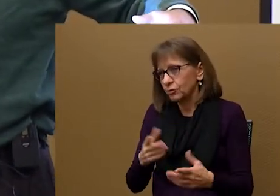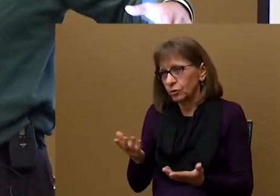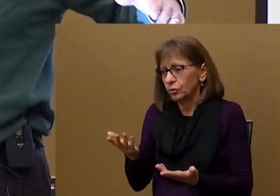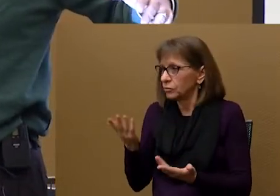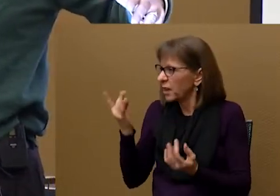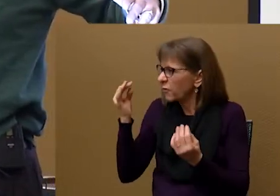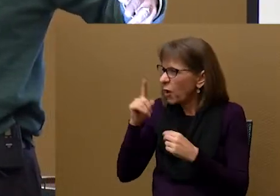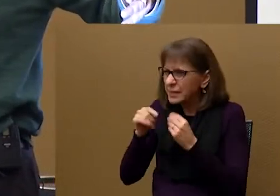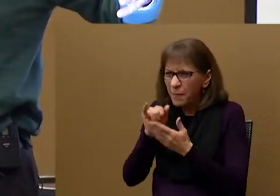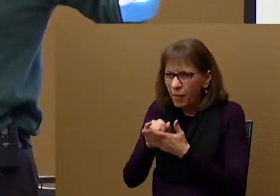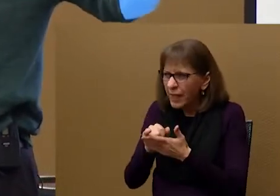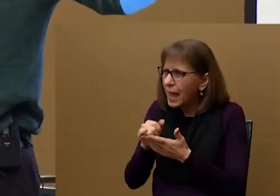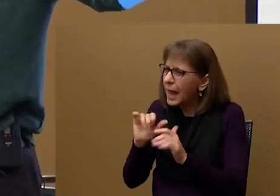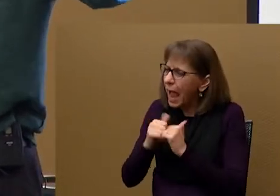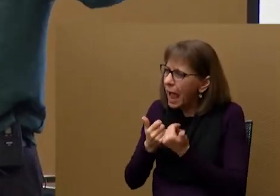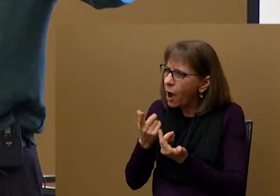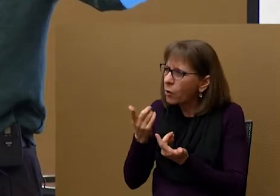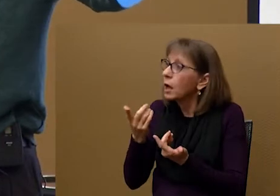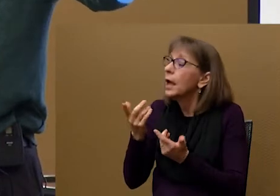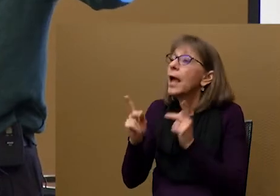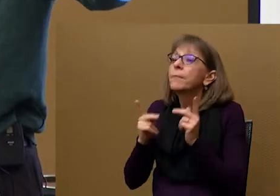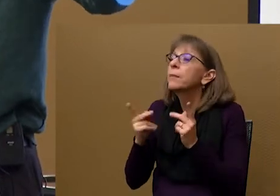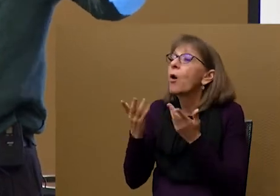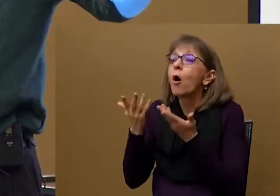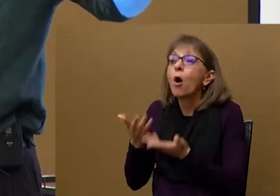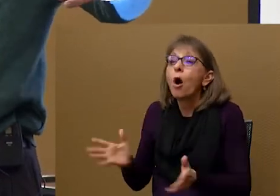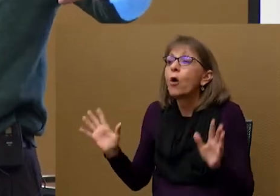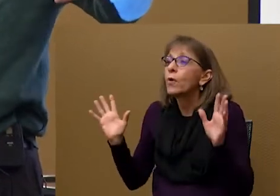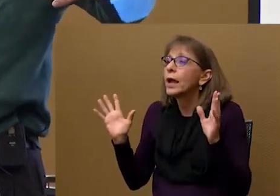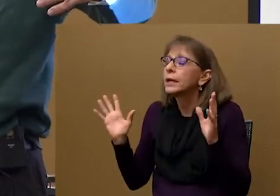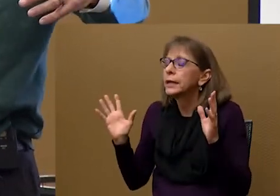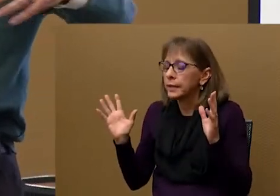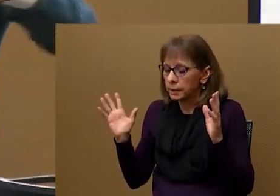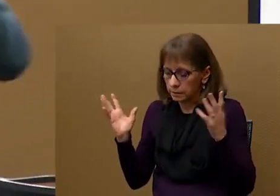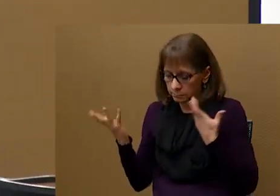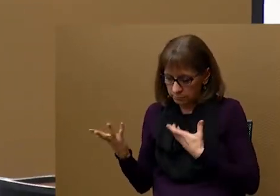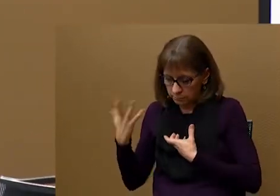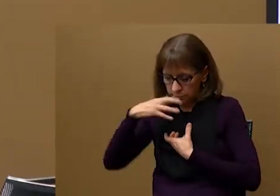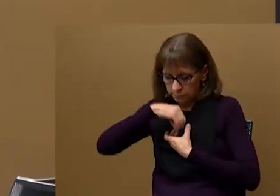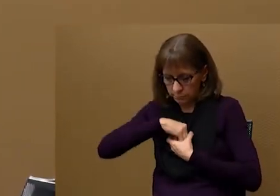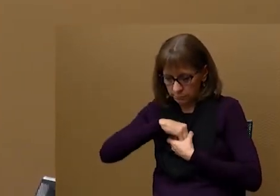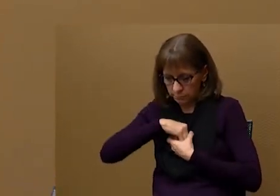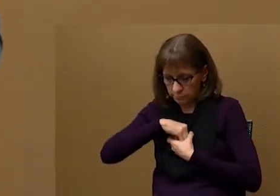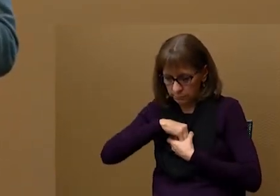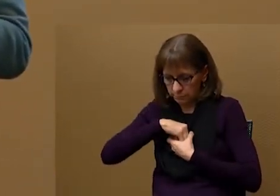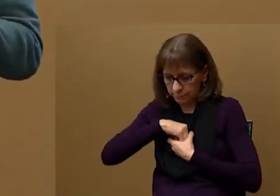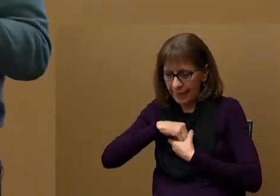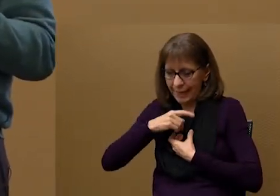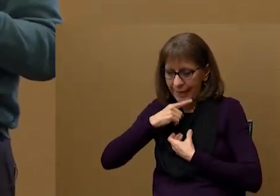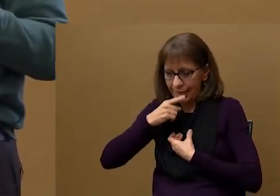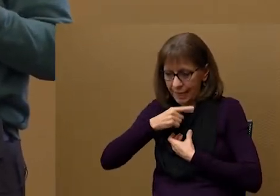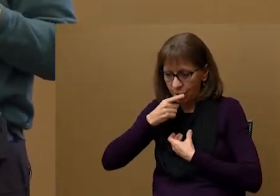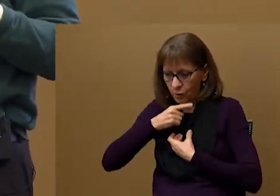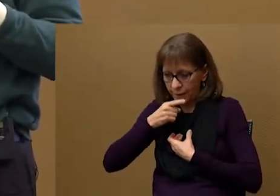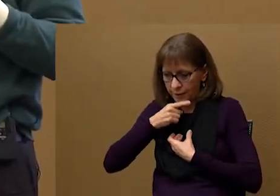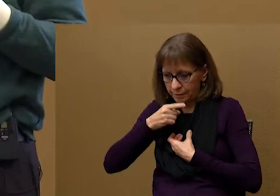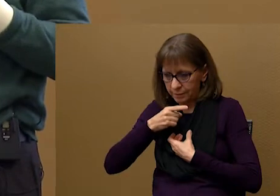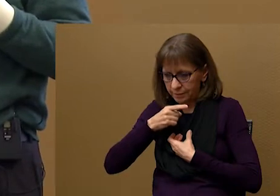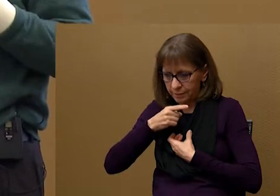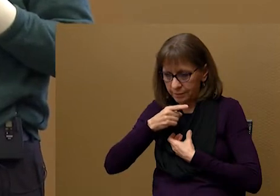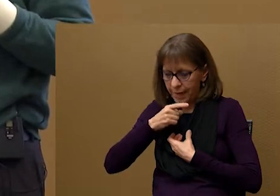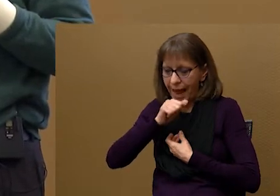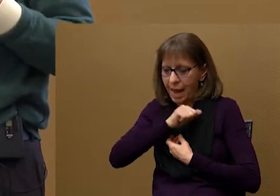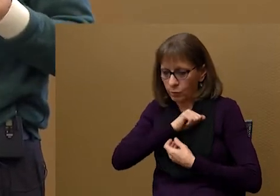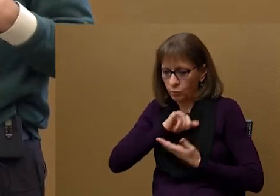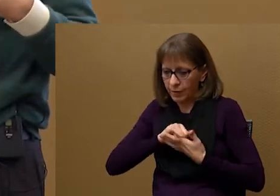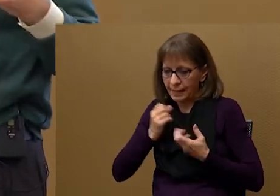that. Anyone have any thoughts on that question? How do you, people have already enculturated the culturally hearing bias that sign